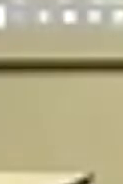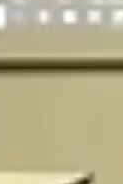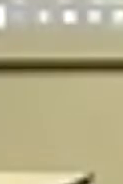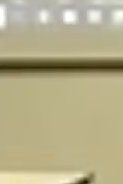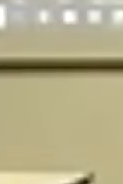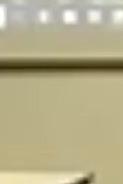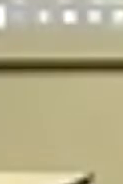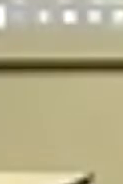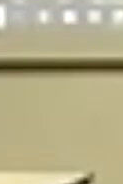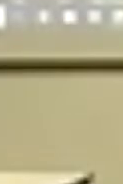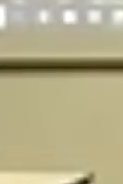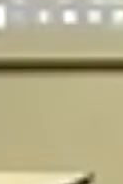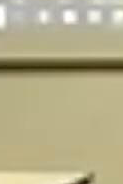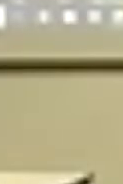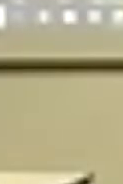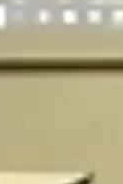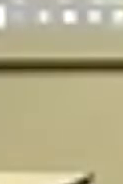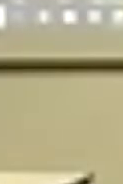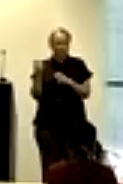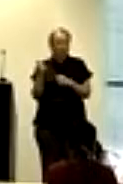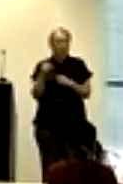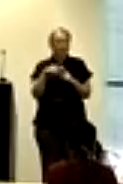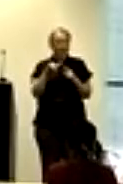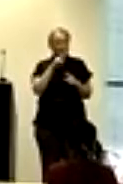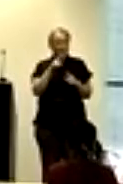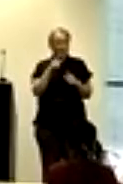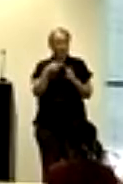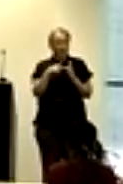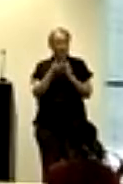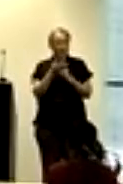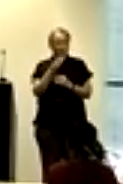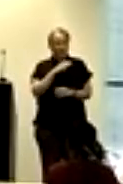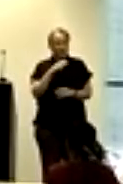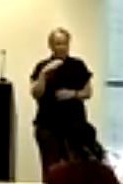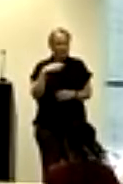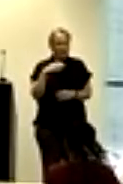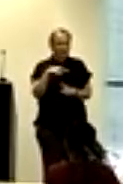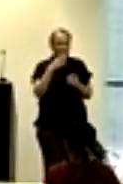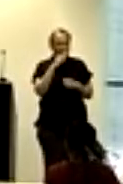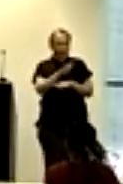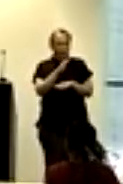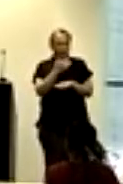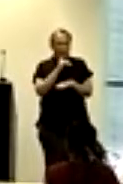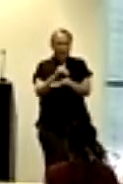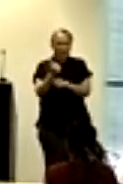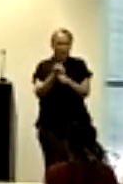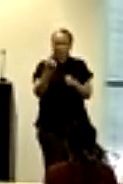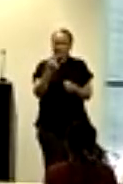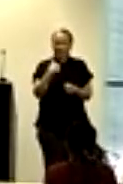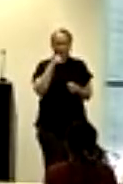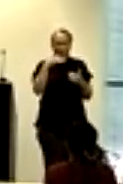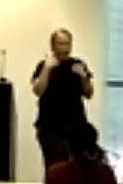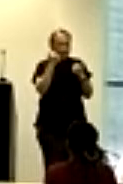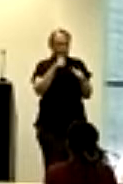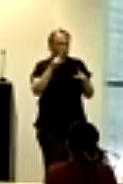any connectivity issues, that would be conveyed to the commission. Good afternoon, good evening, everyone. I don't have a